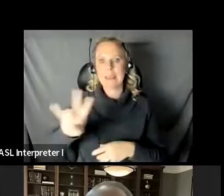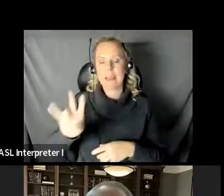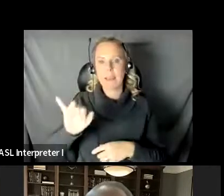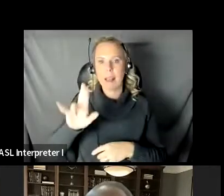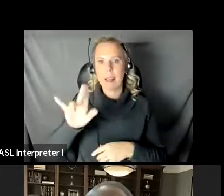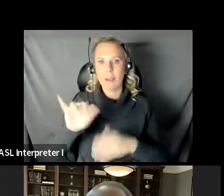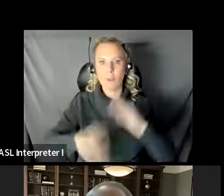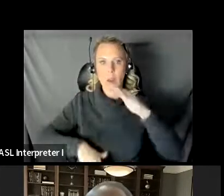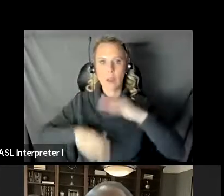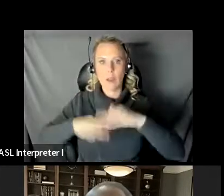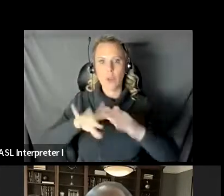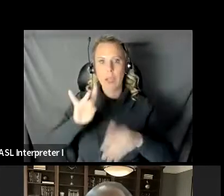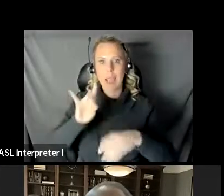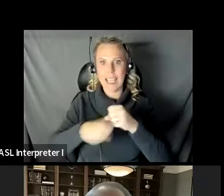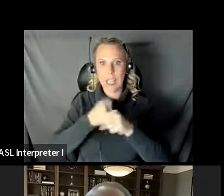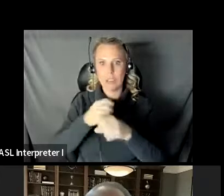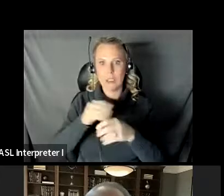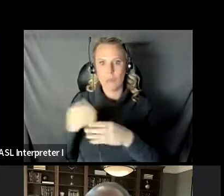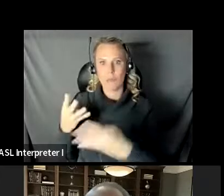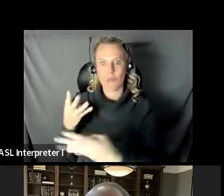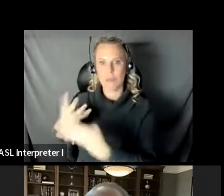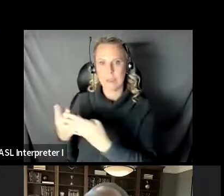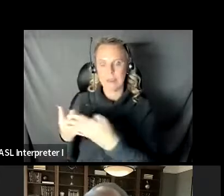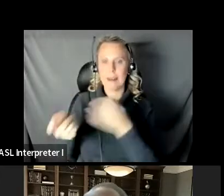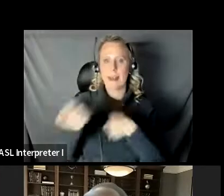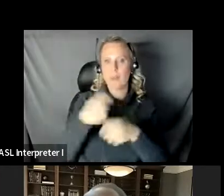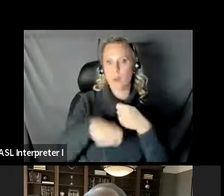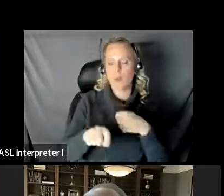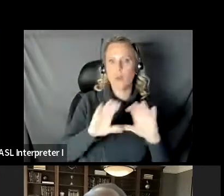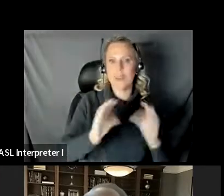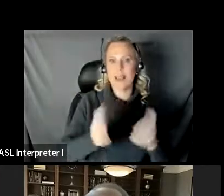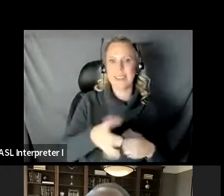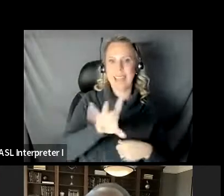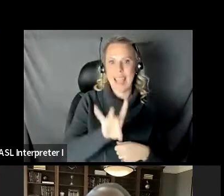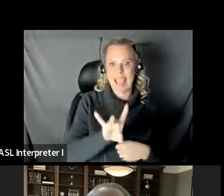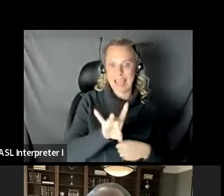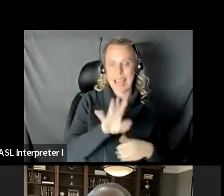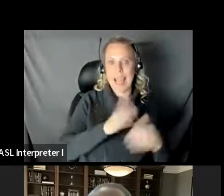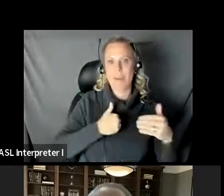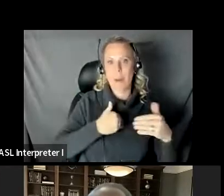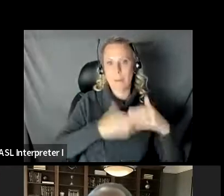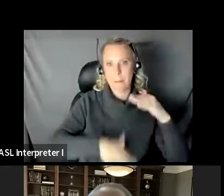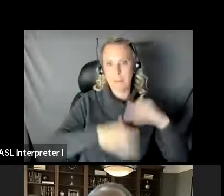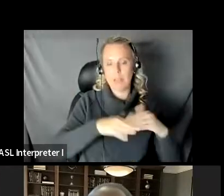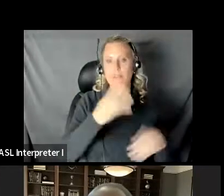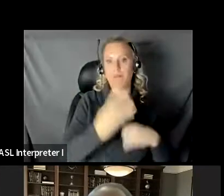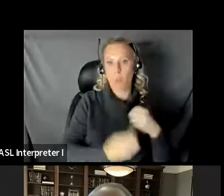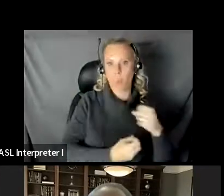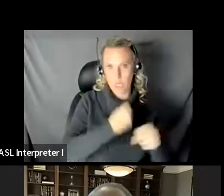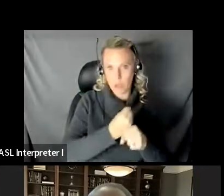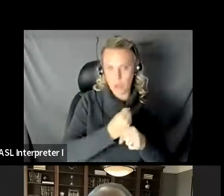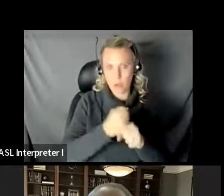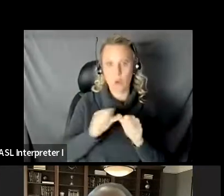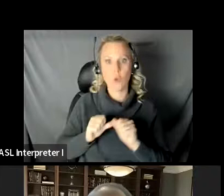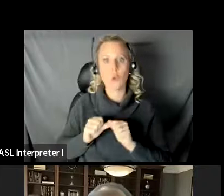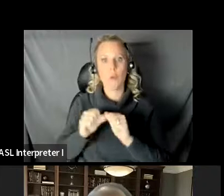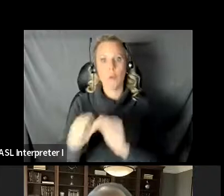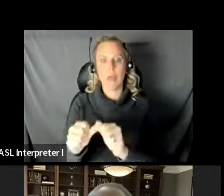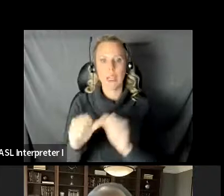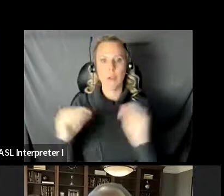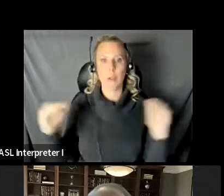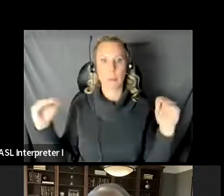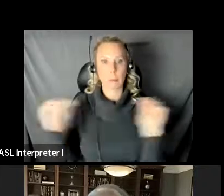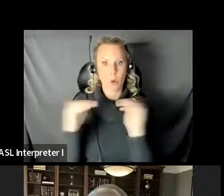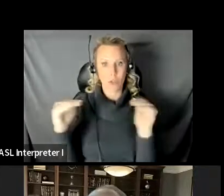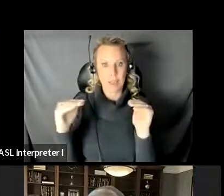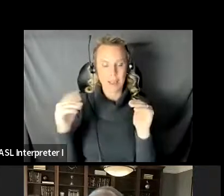subject to a maximum of 8 years imprisonment, rather than a Class 8 felony, which has a maximum of 4 years. To maintain proportionality,